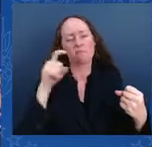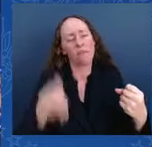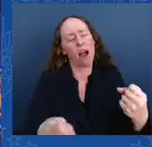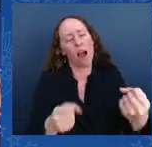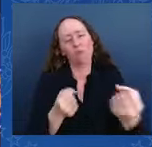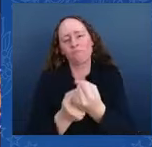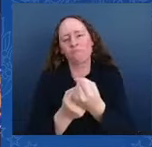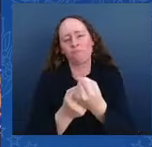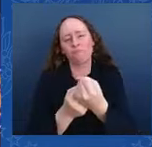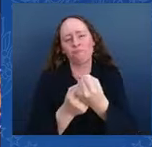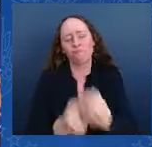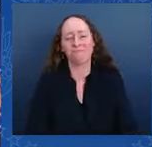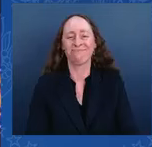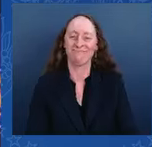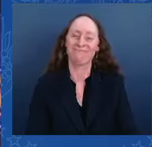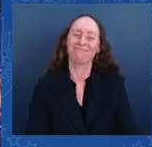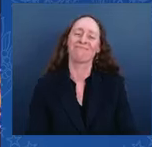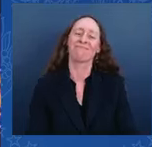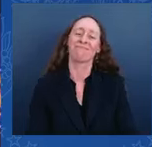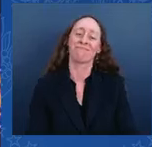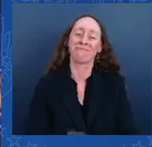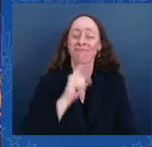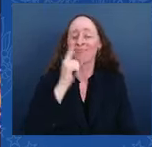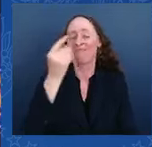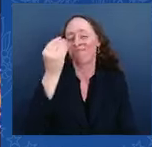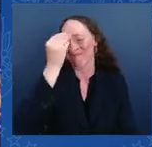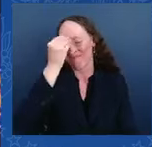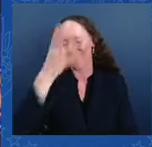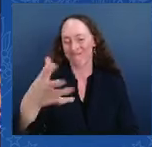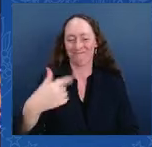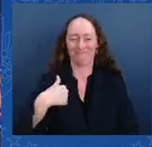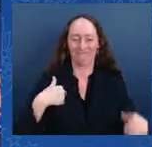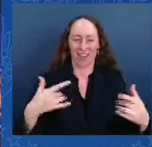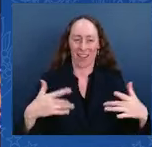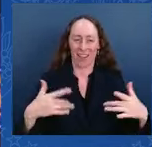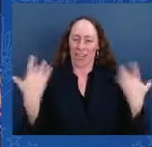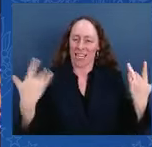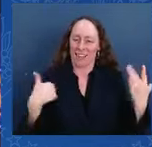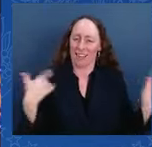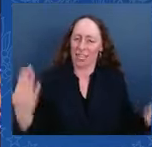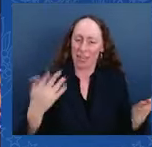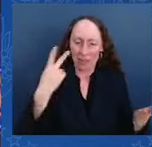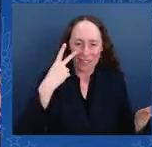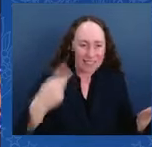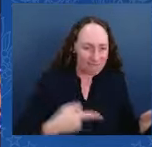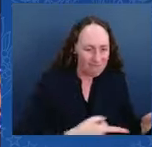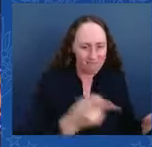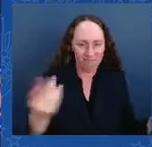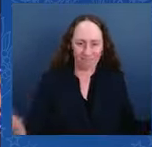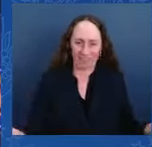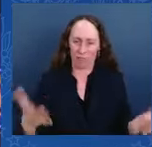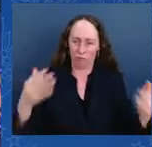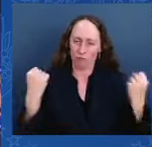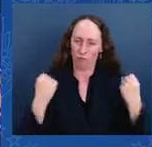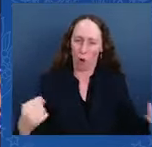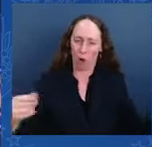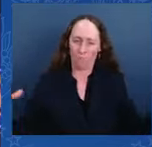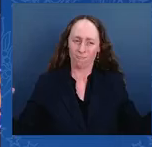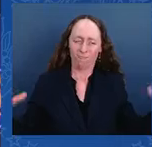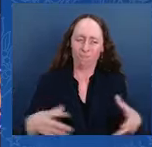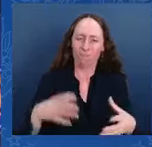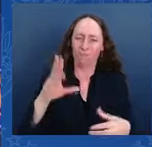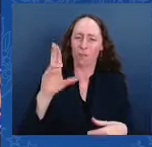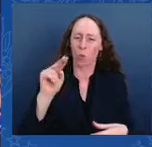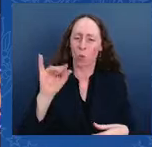it's always great to be working with men and women in the great union movement. You know, Wayne Miller of the Sprinkler Fitters, Local